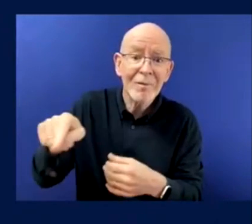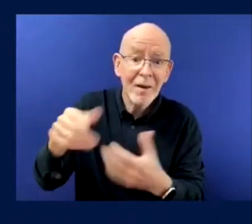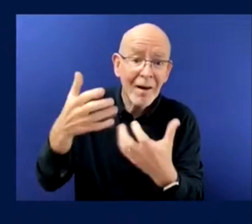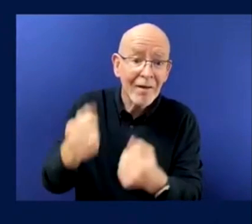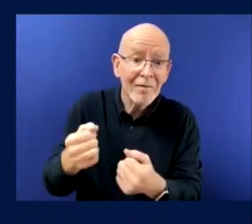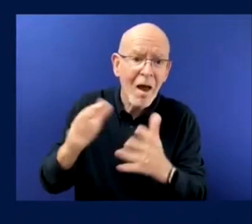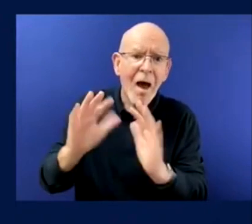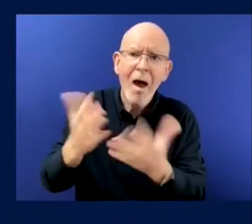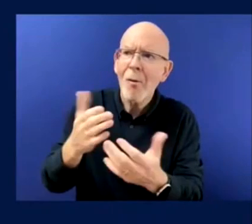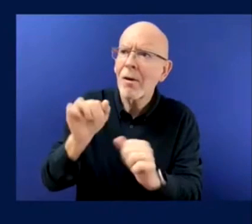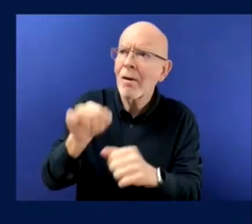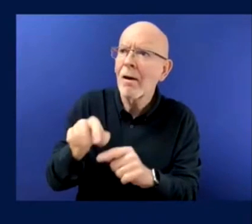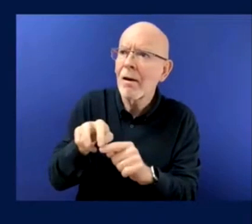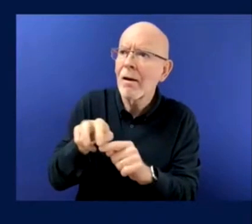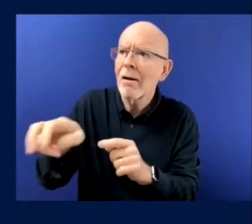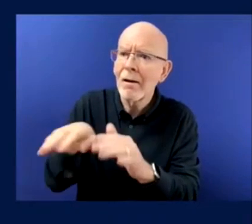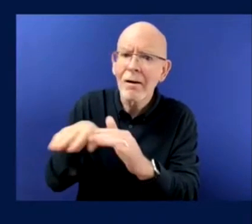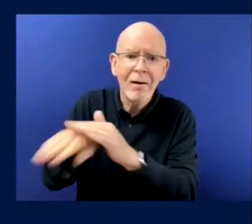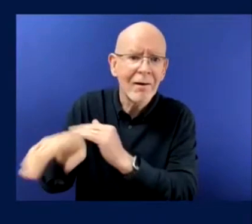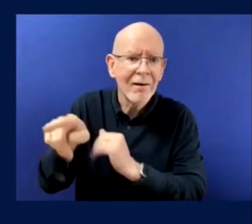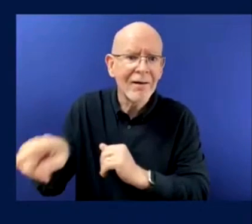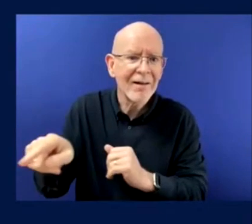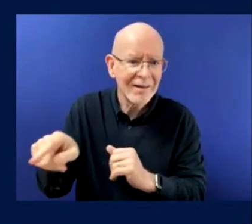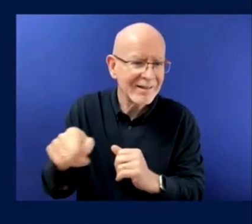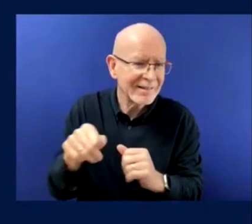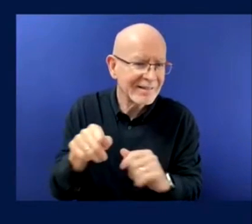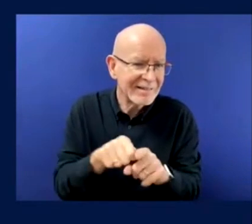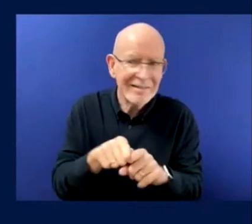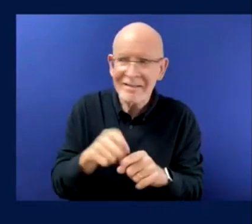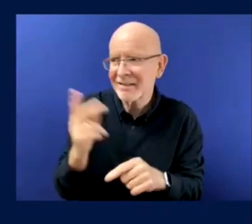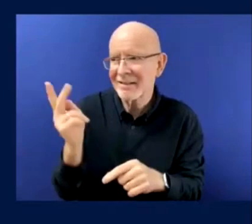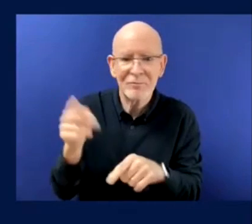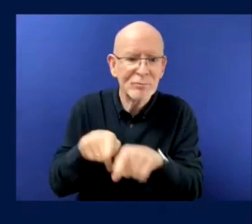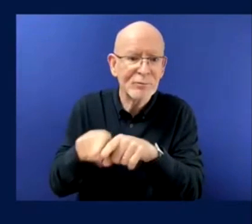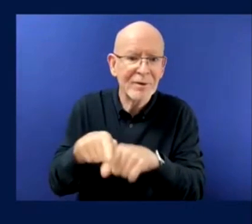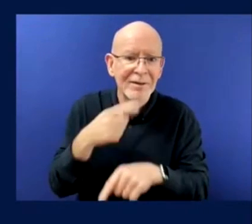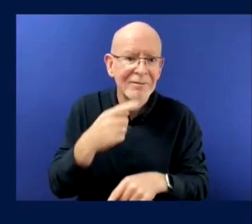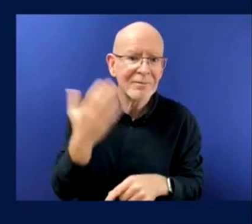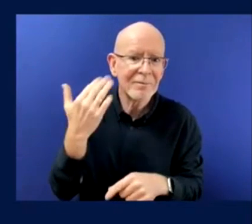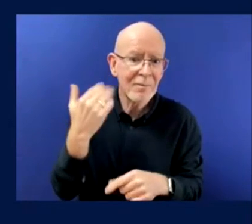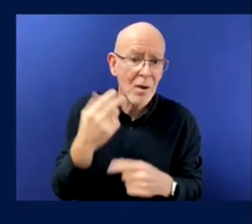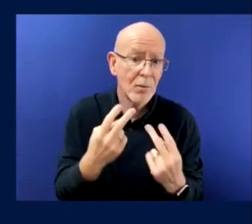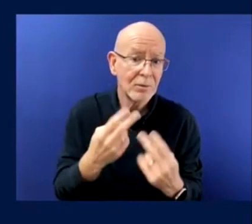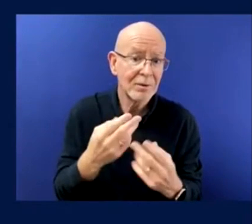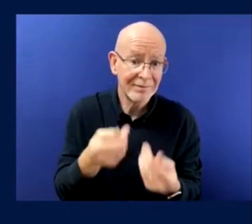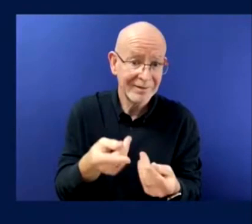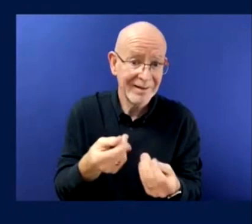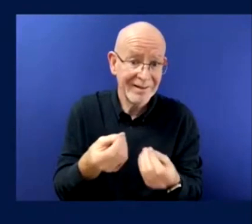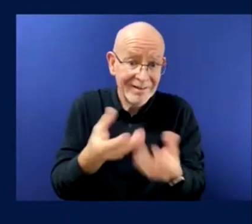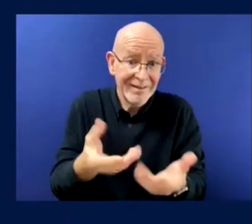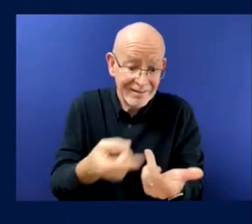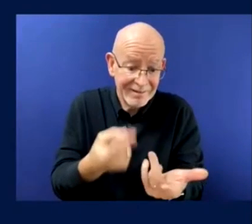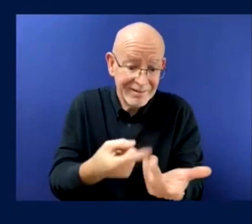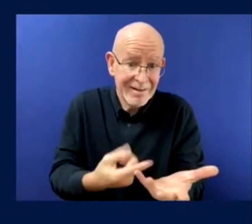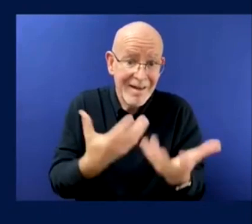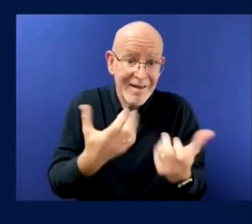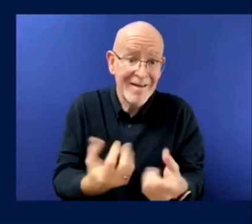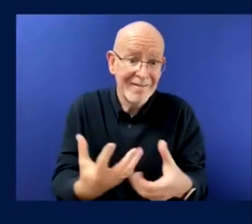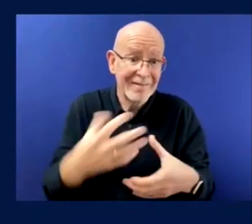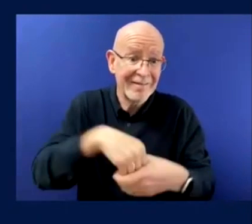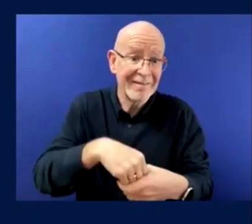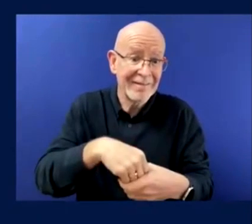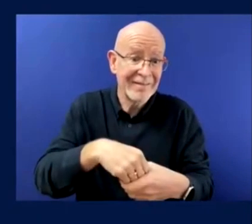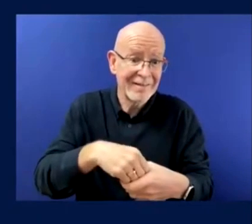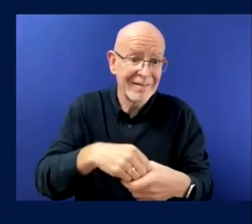whose first language isn't the native language of your country, because it uses plain language and images to make